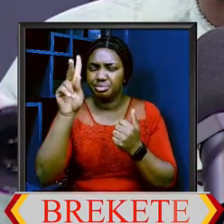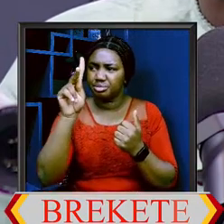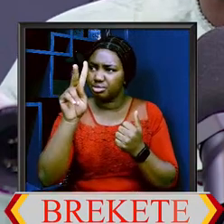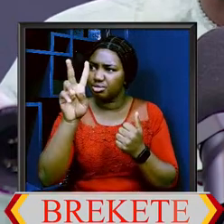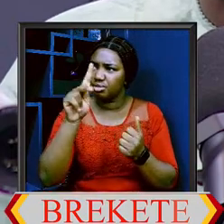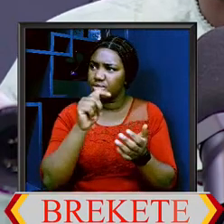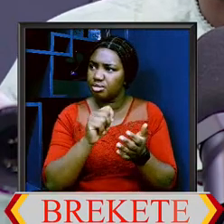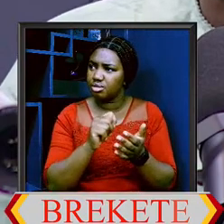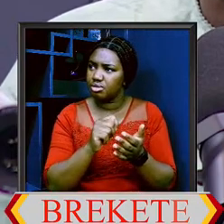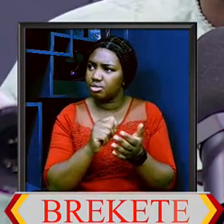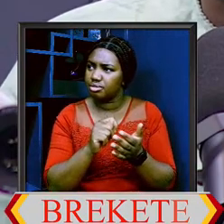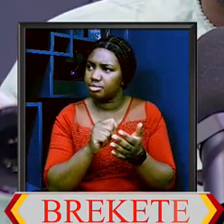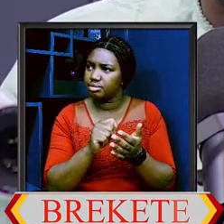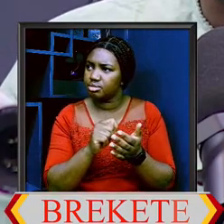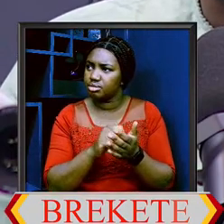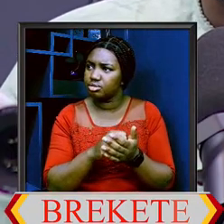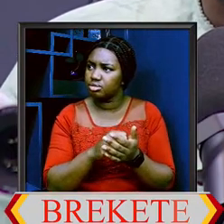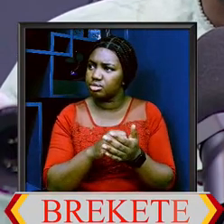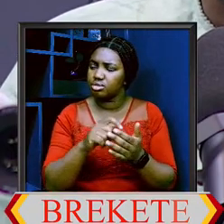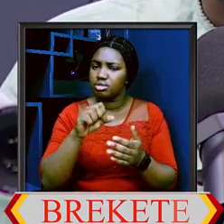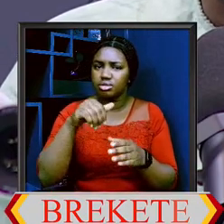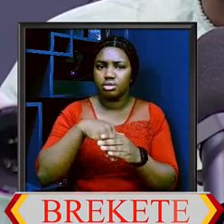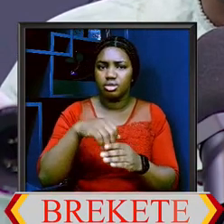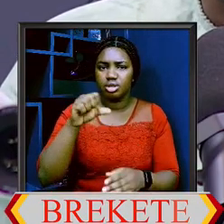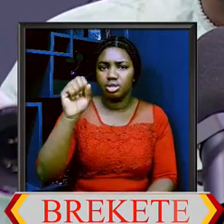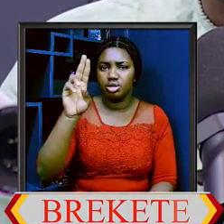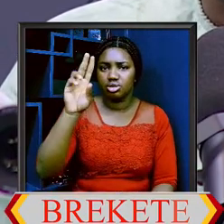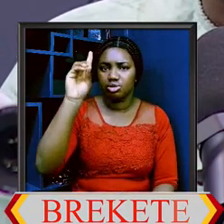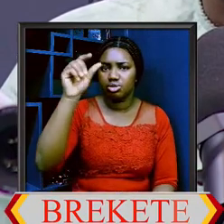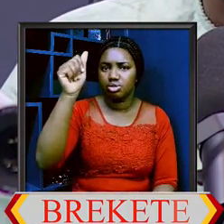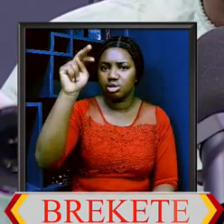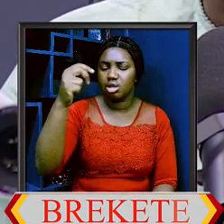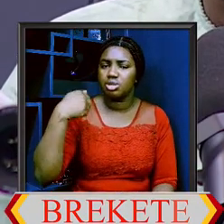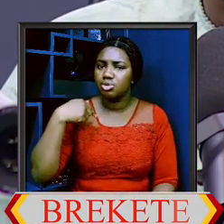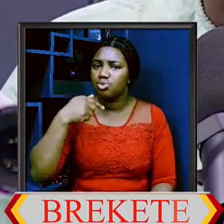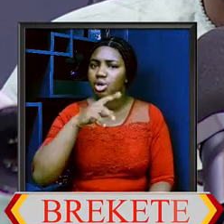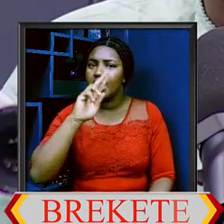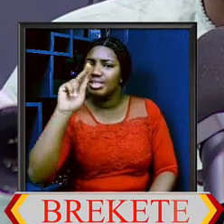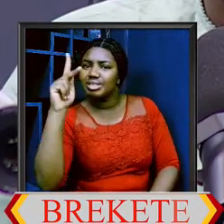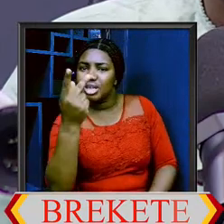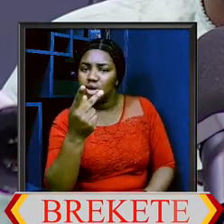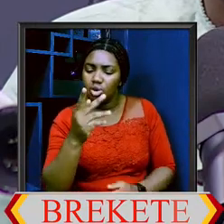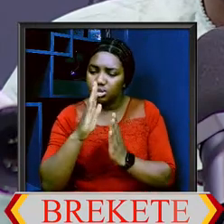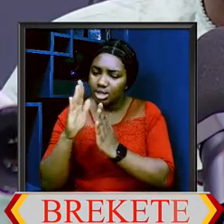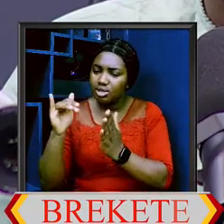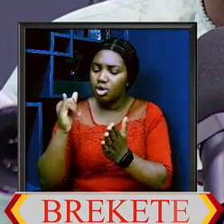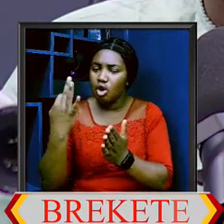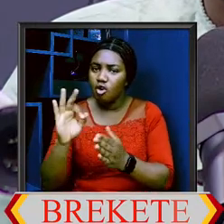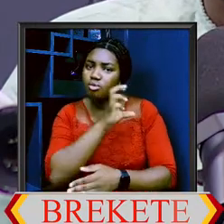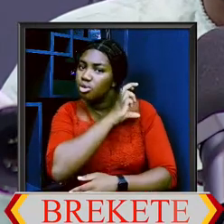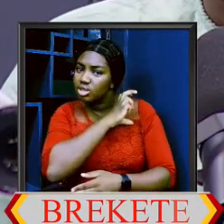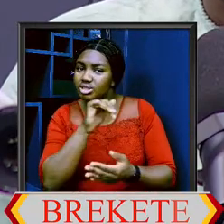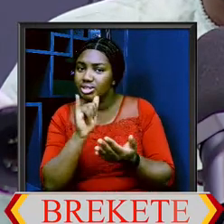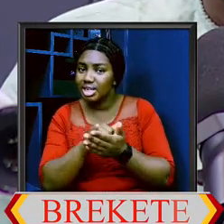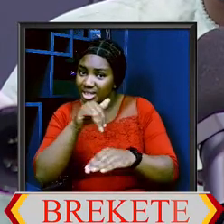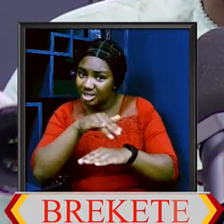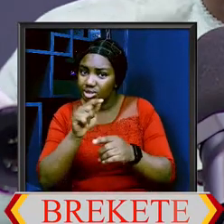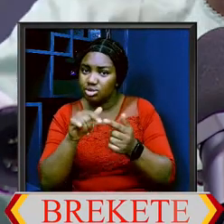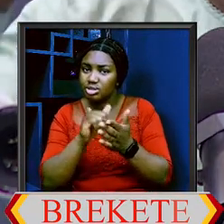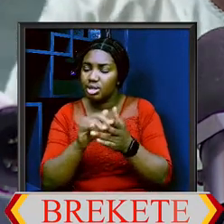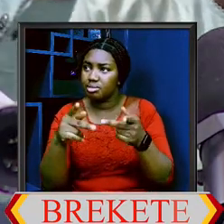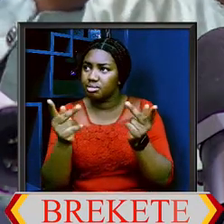sud yes sir 2005 we are the second set of the police that were sent to that